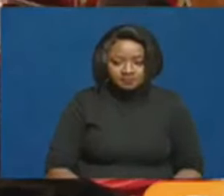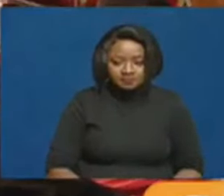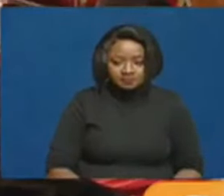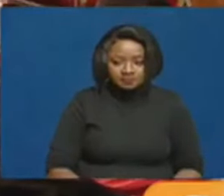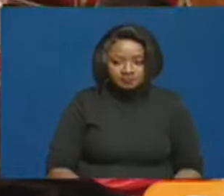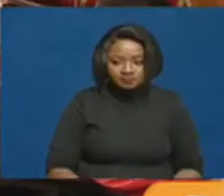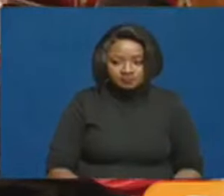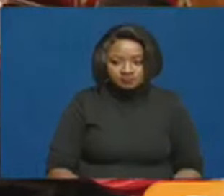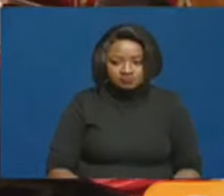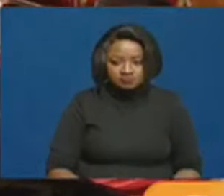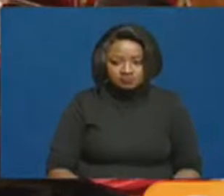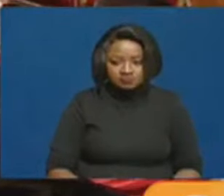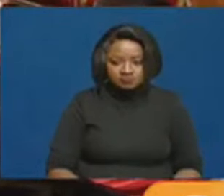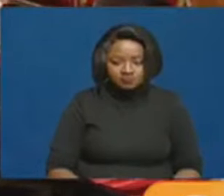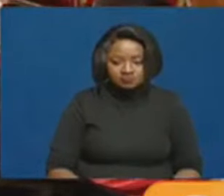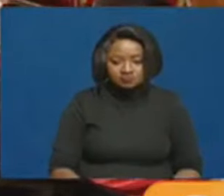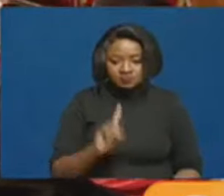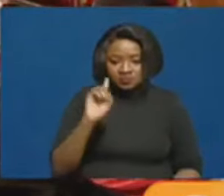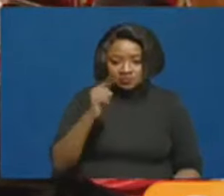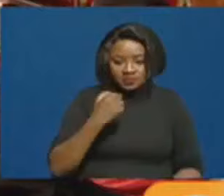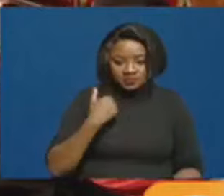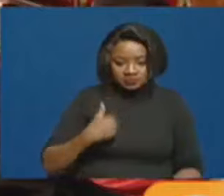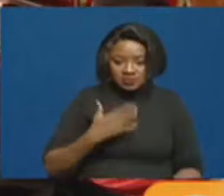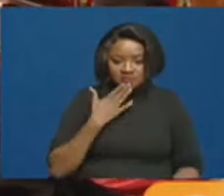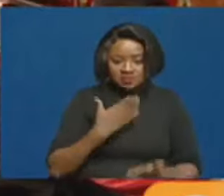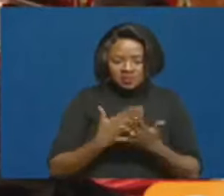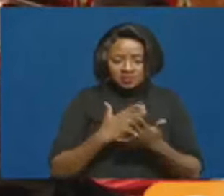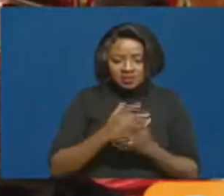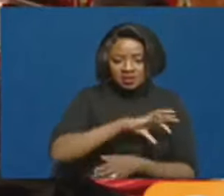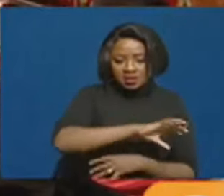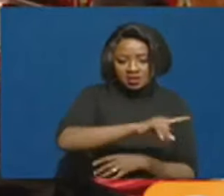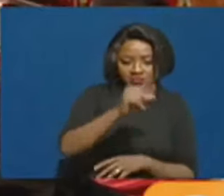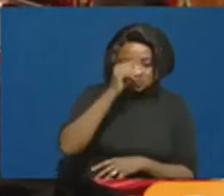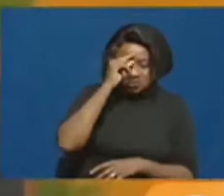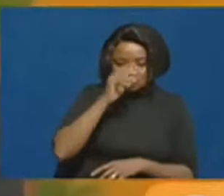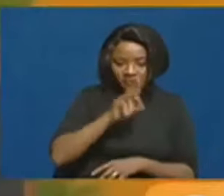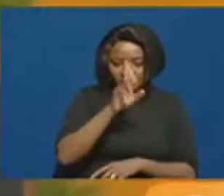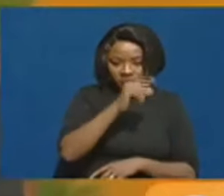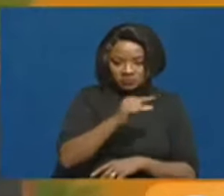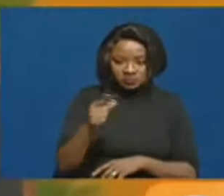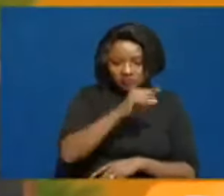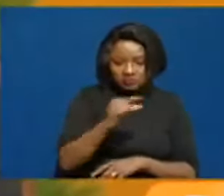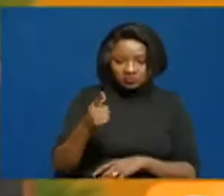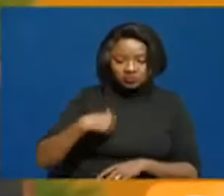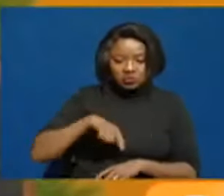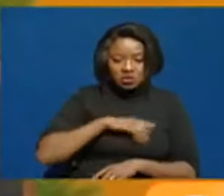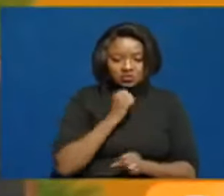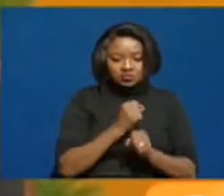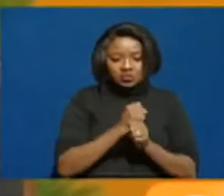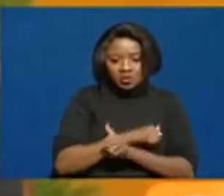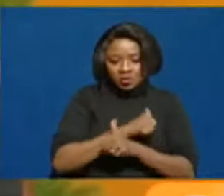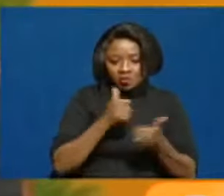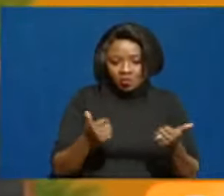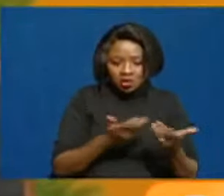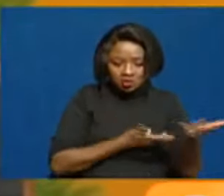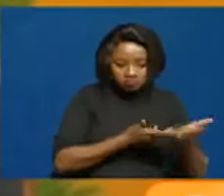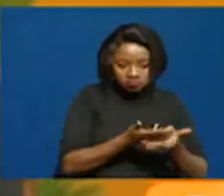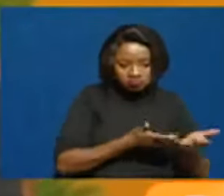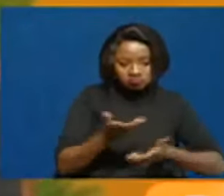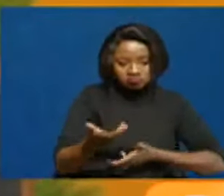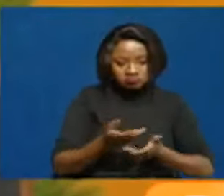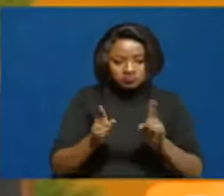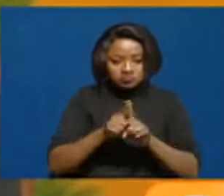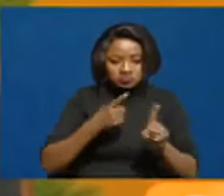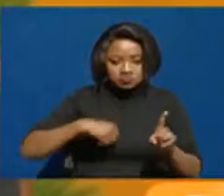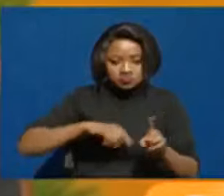to appreciate the county government of Uasin Gishu. We've had a very good working relationship with them, and we've been implementing